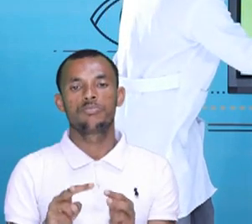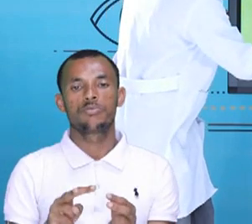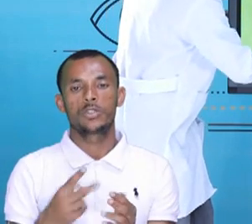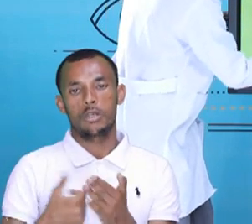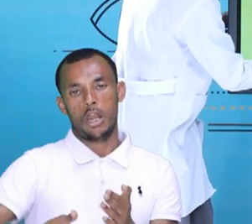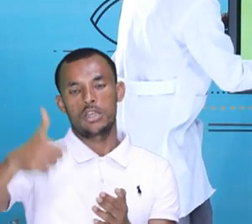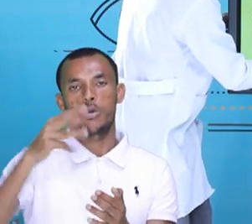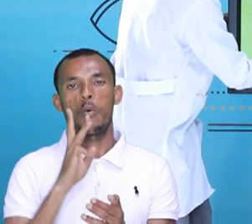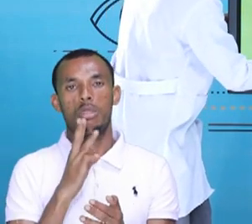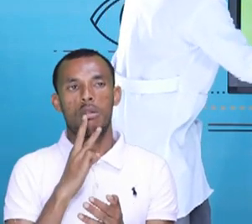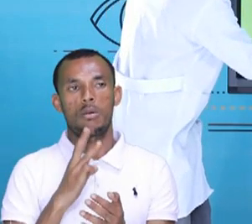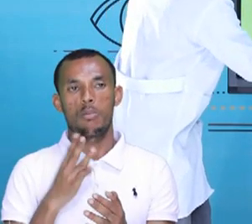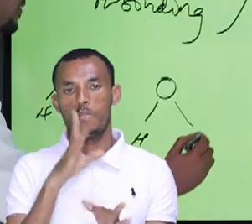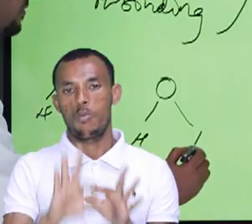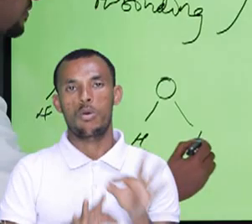is another water molecule.